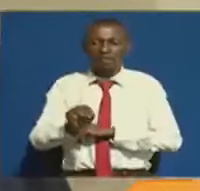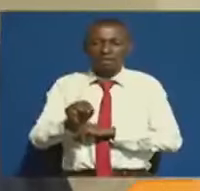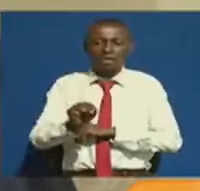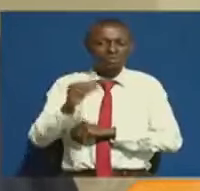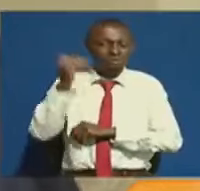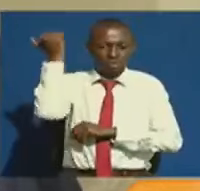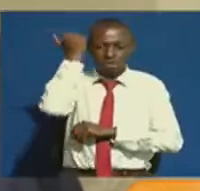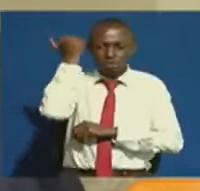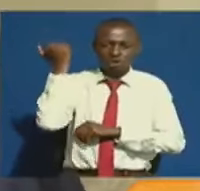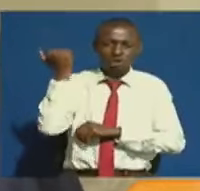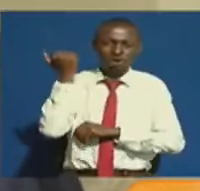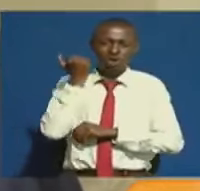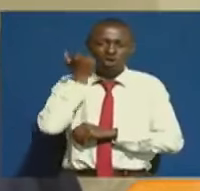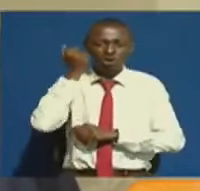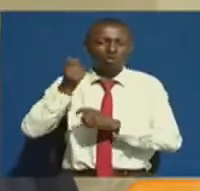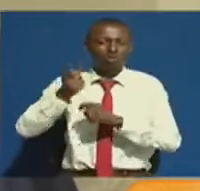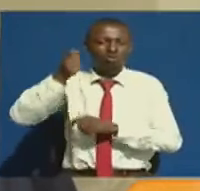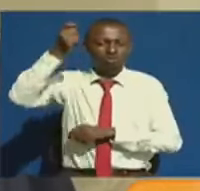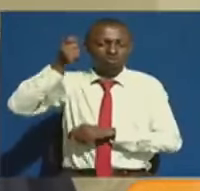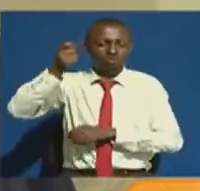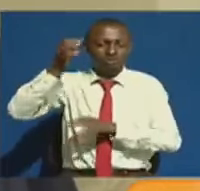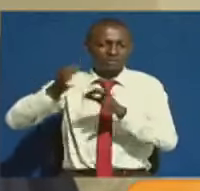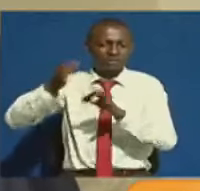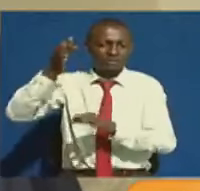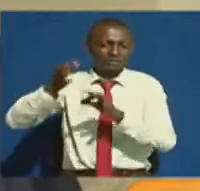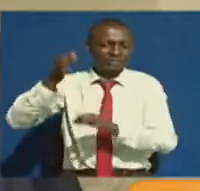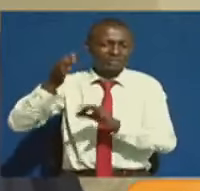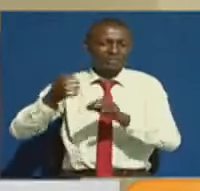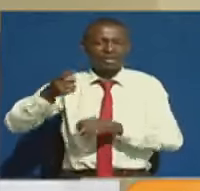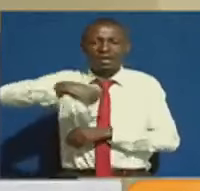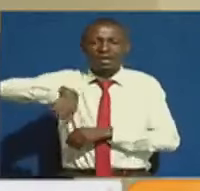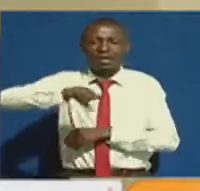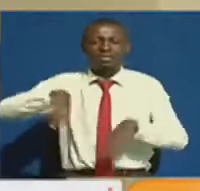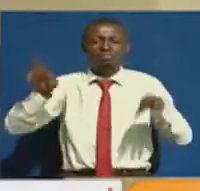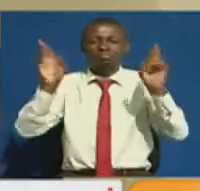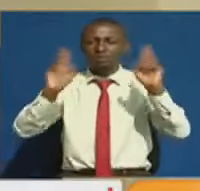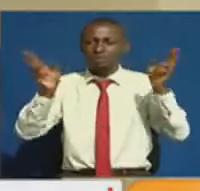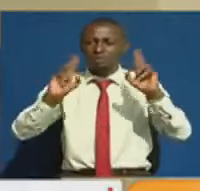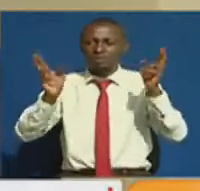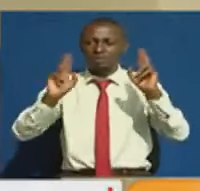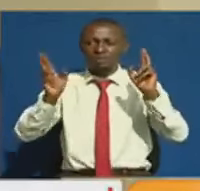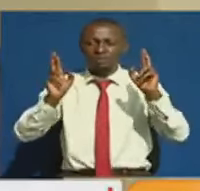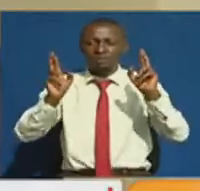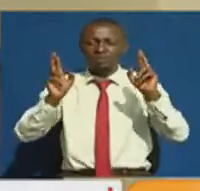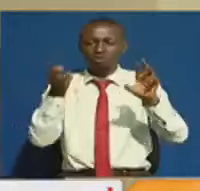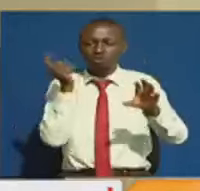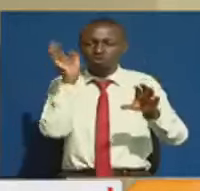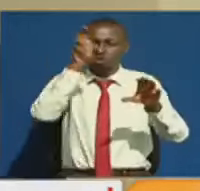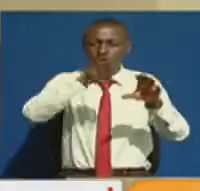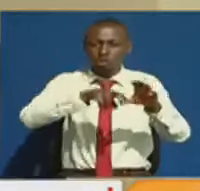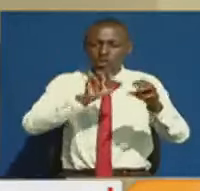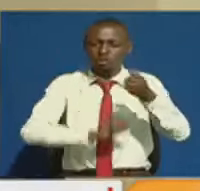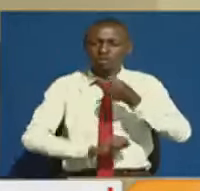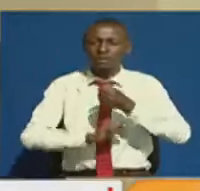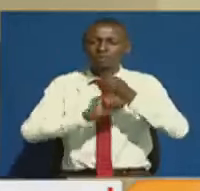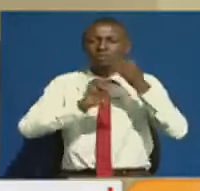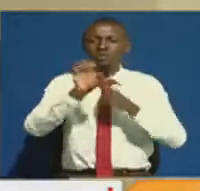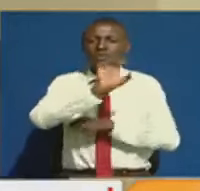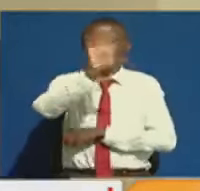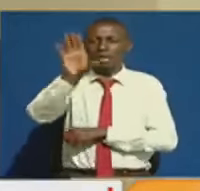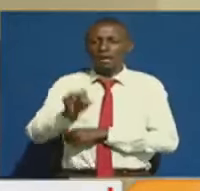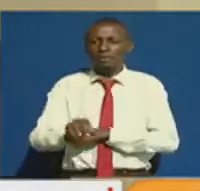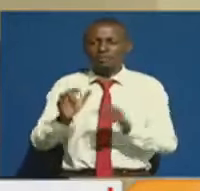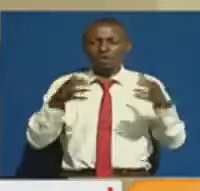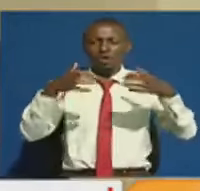We are ready to join and contribute to the East African community, not only as a